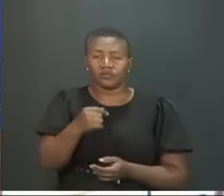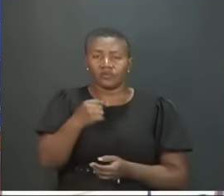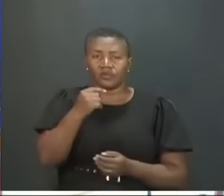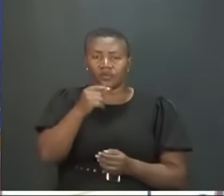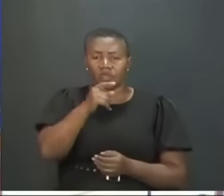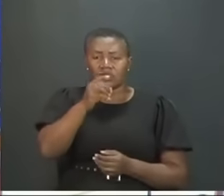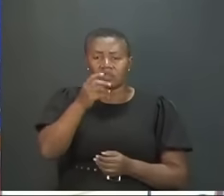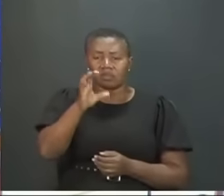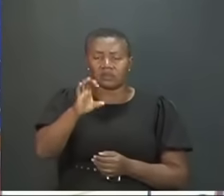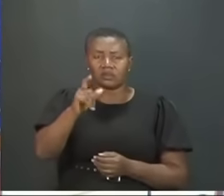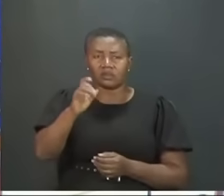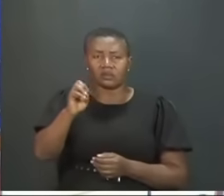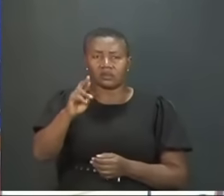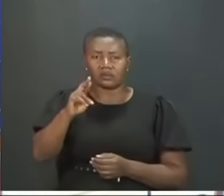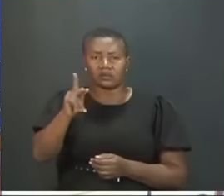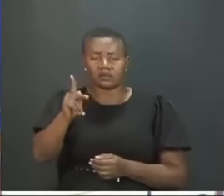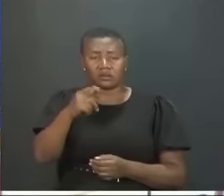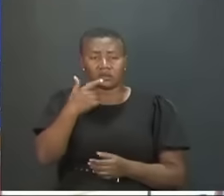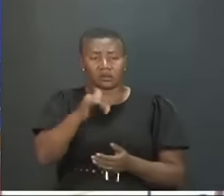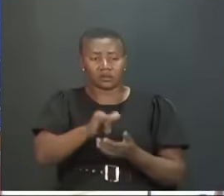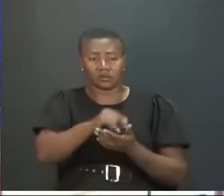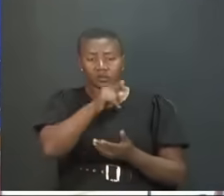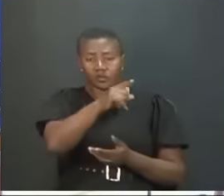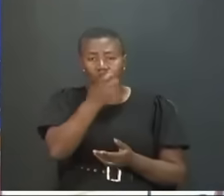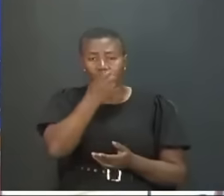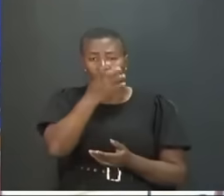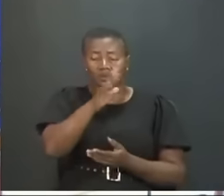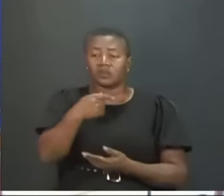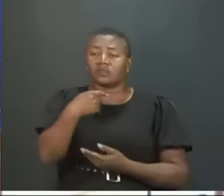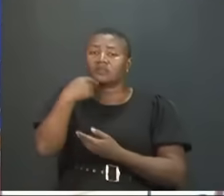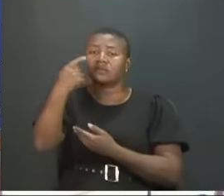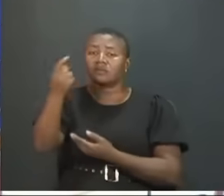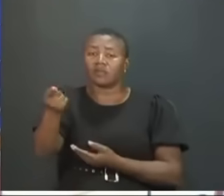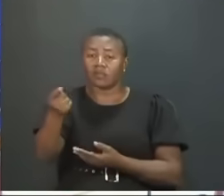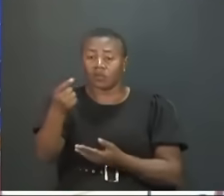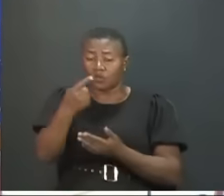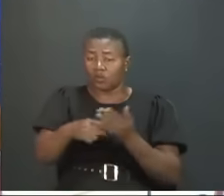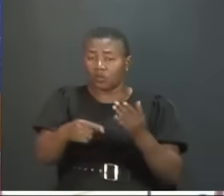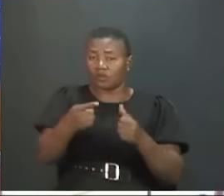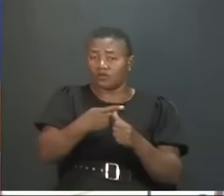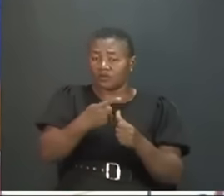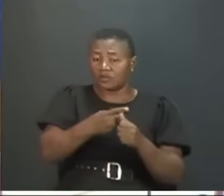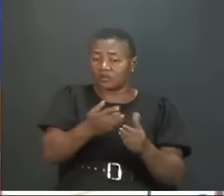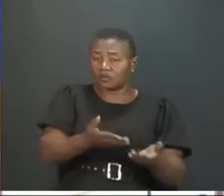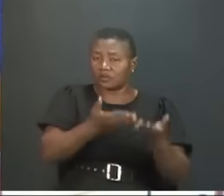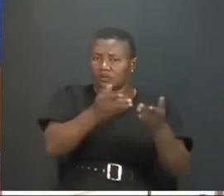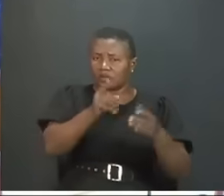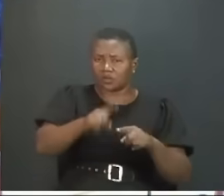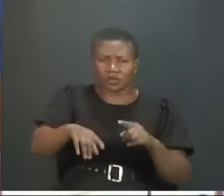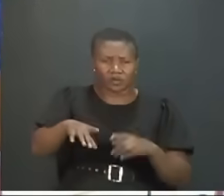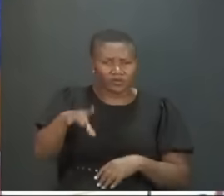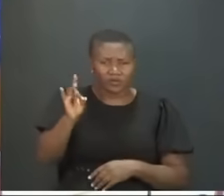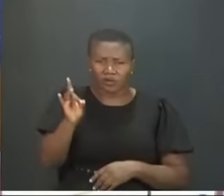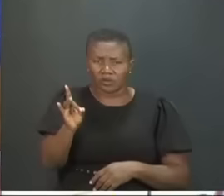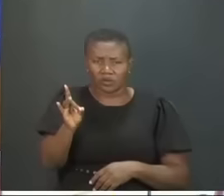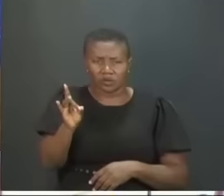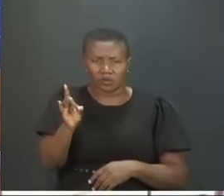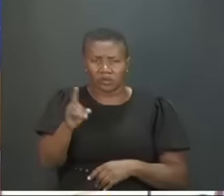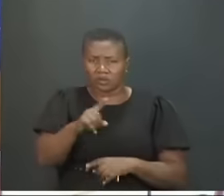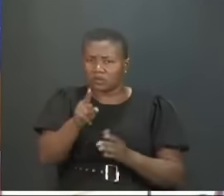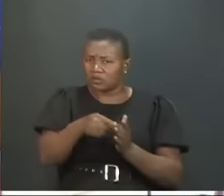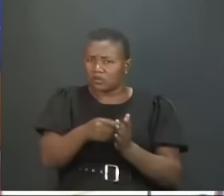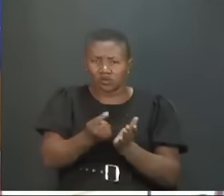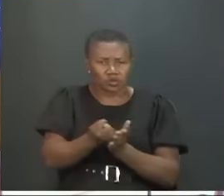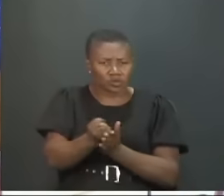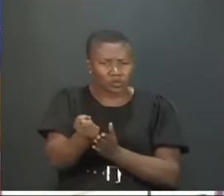the motion from me because what was submitted could not be found. Mr. Speaker, this is truth and it's